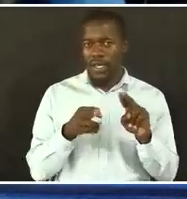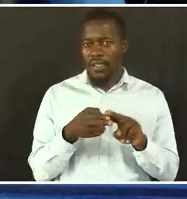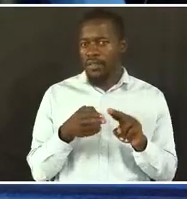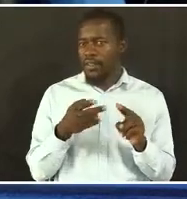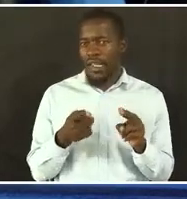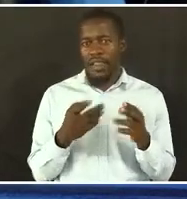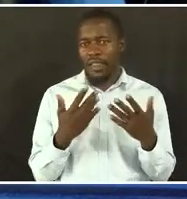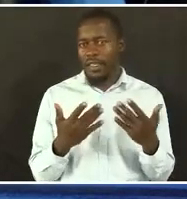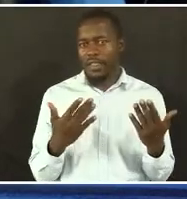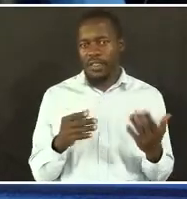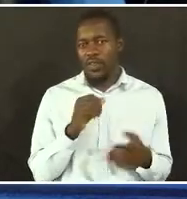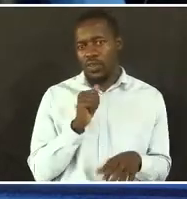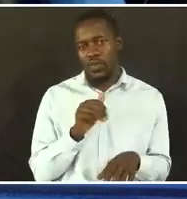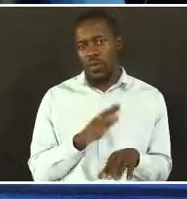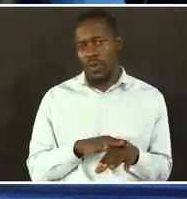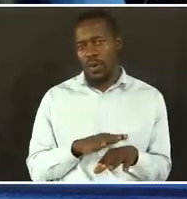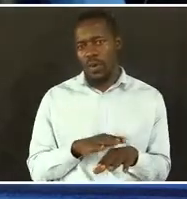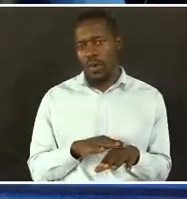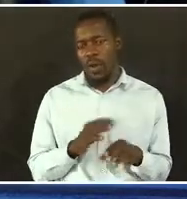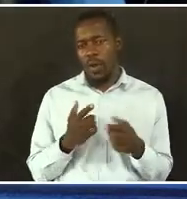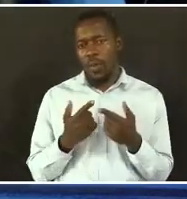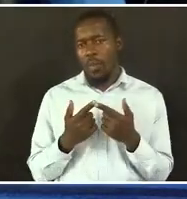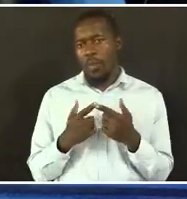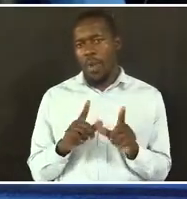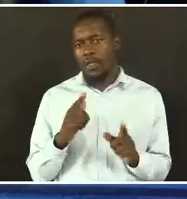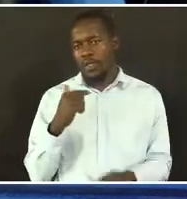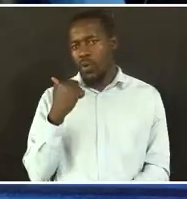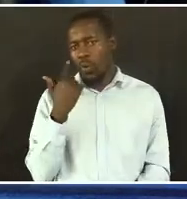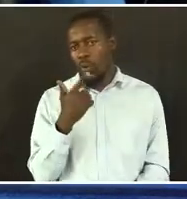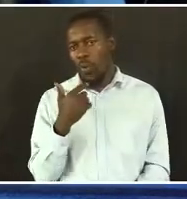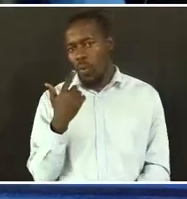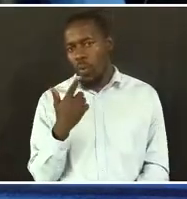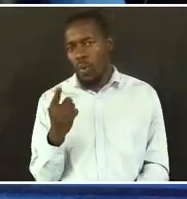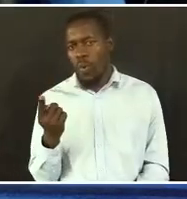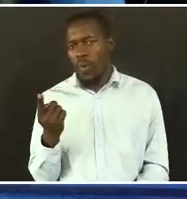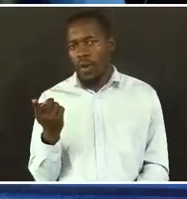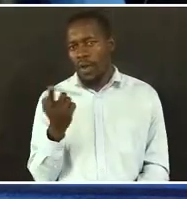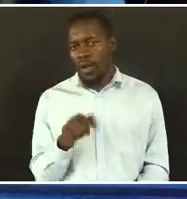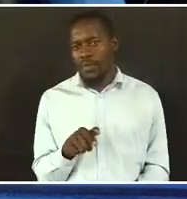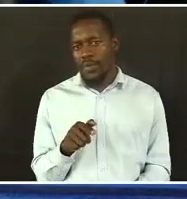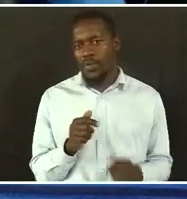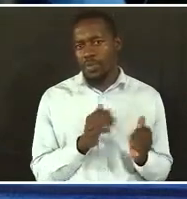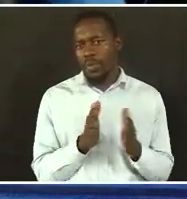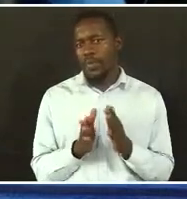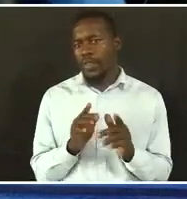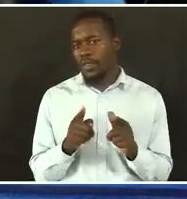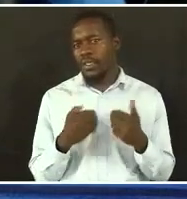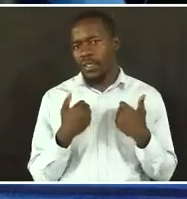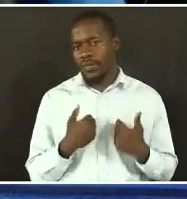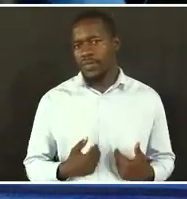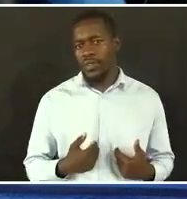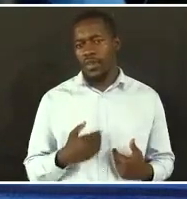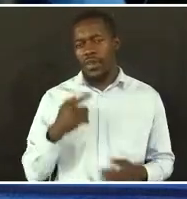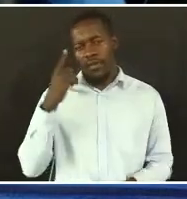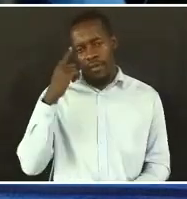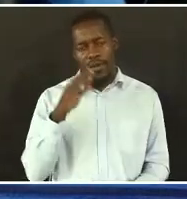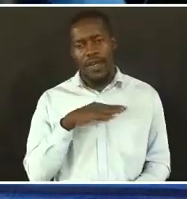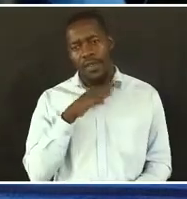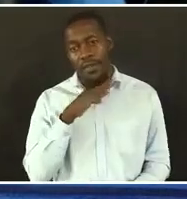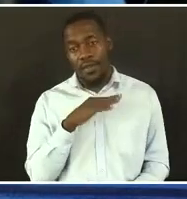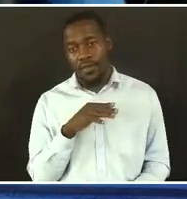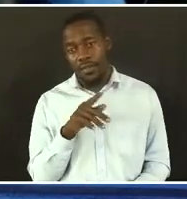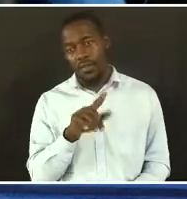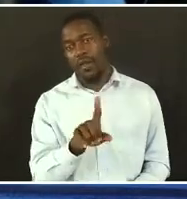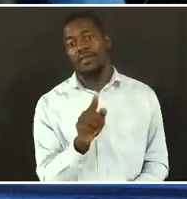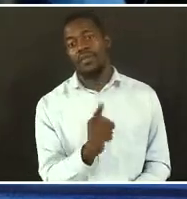bad. Eh? But who then comes in to prepare this person for death? It is you, the chaplain.